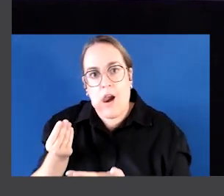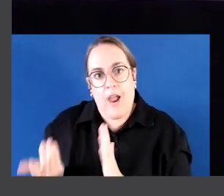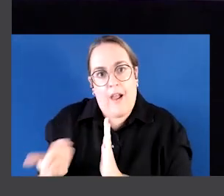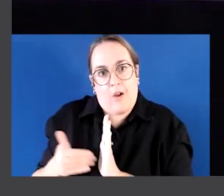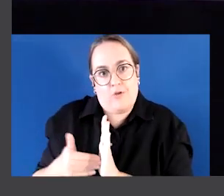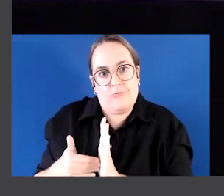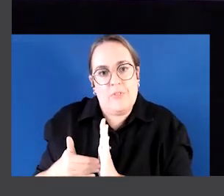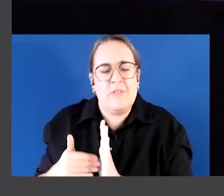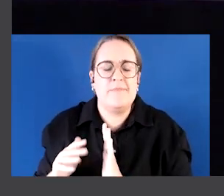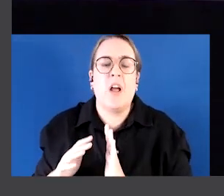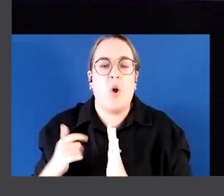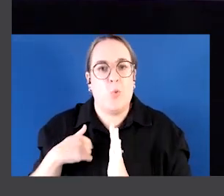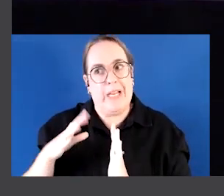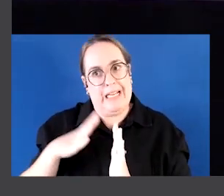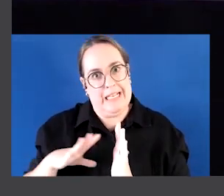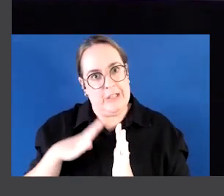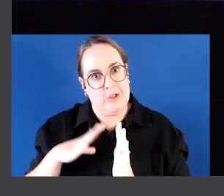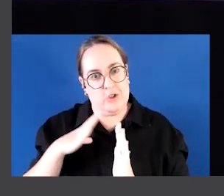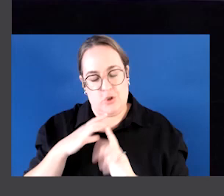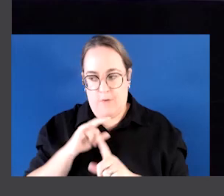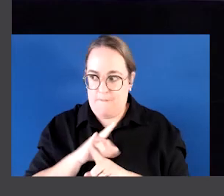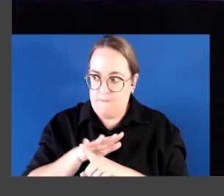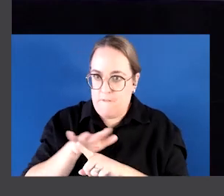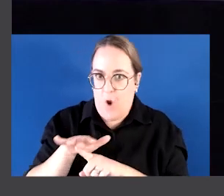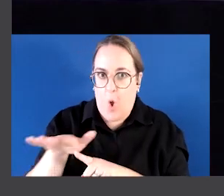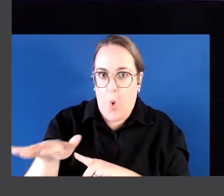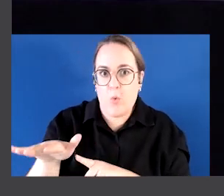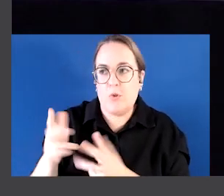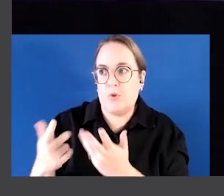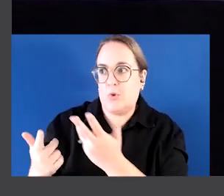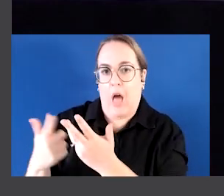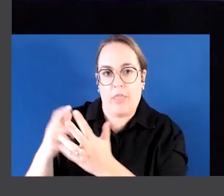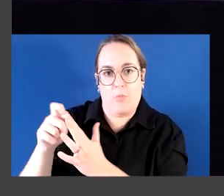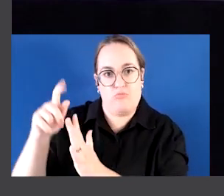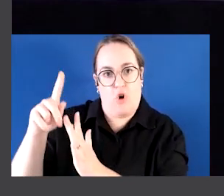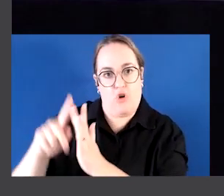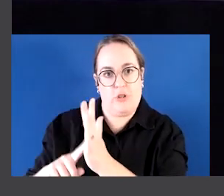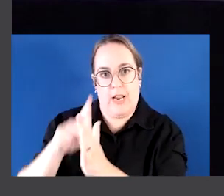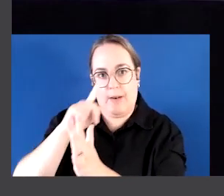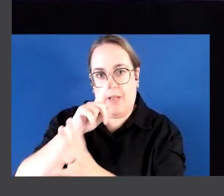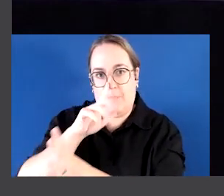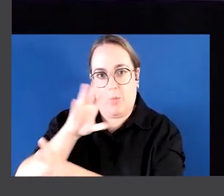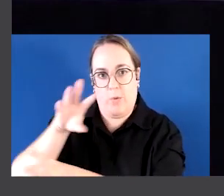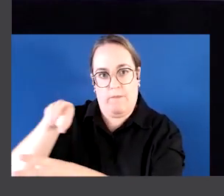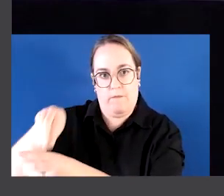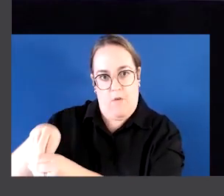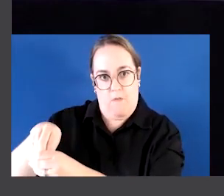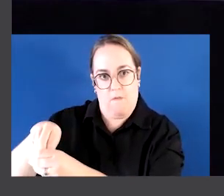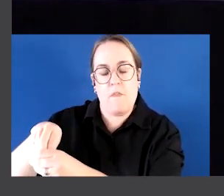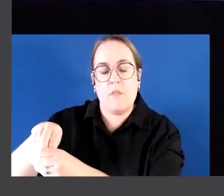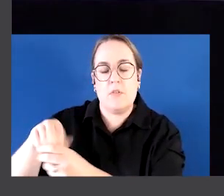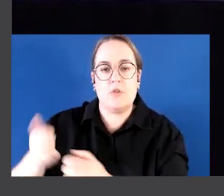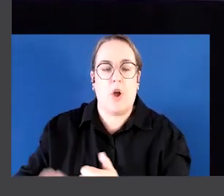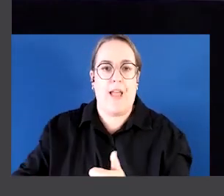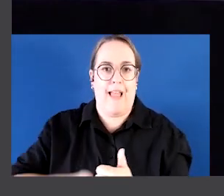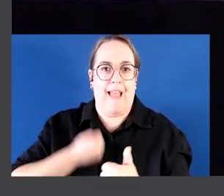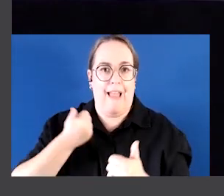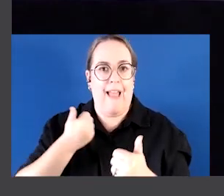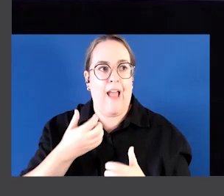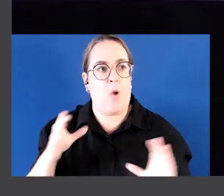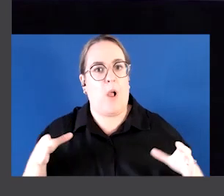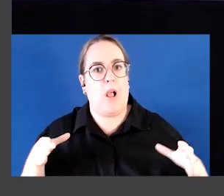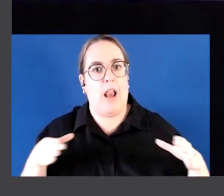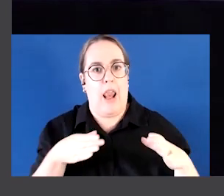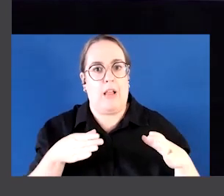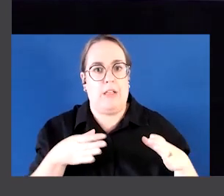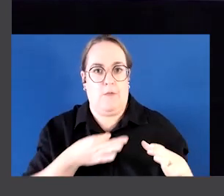integrity fulsome way. But then it's important that flows through to the other parties as well who are involved in delivery. So overall, a collective risk,